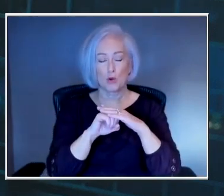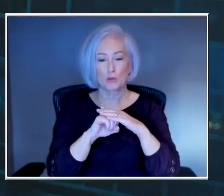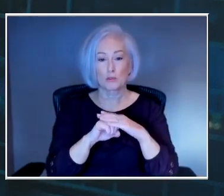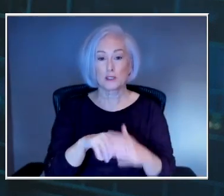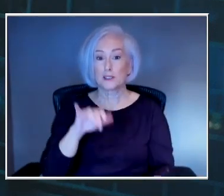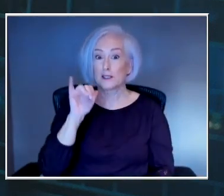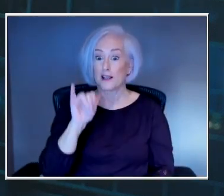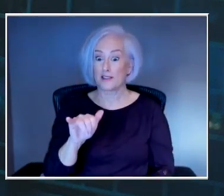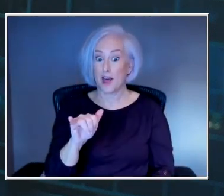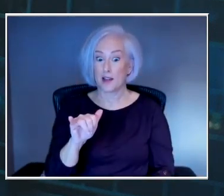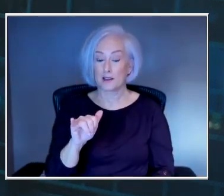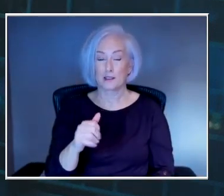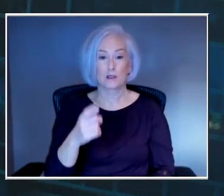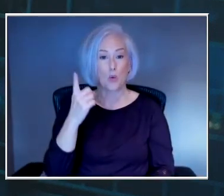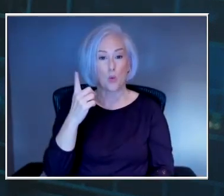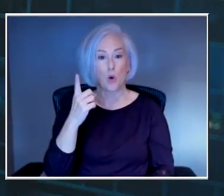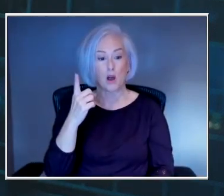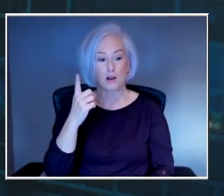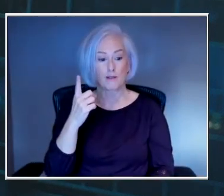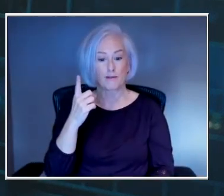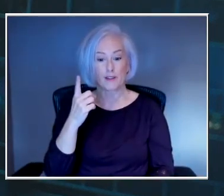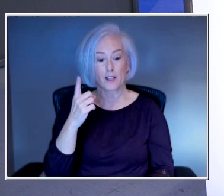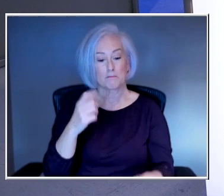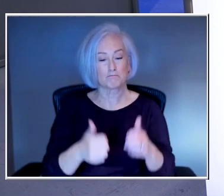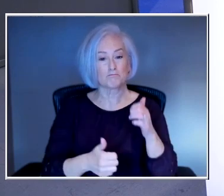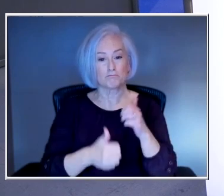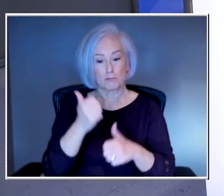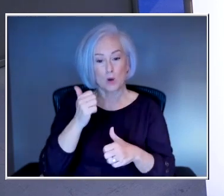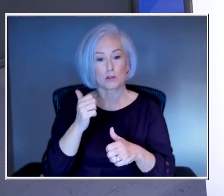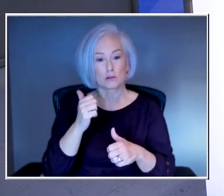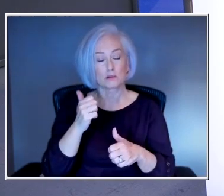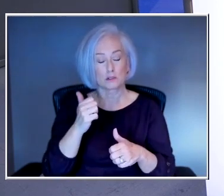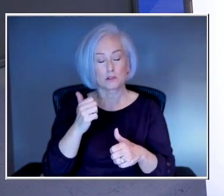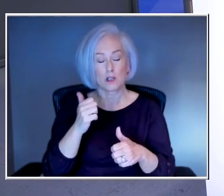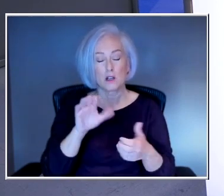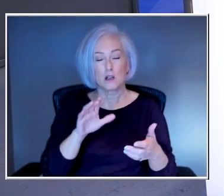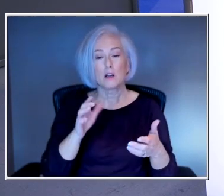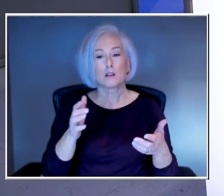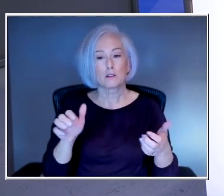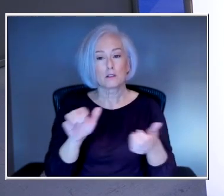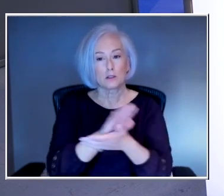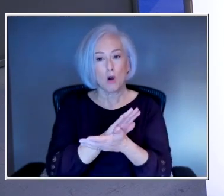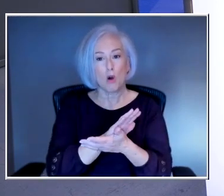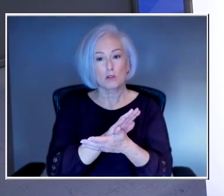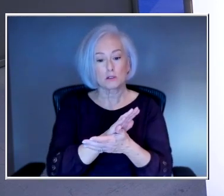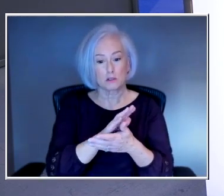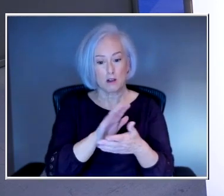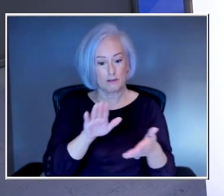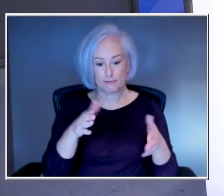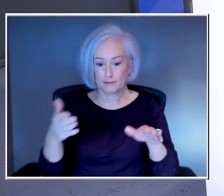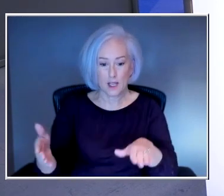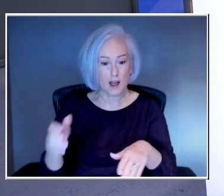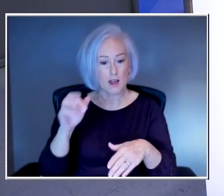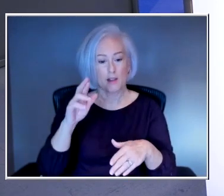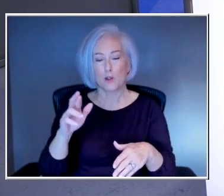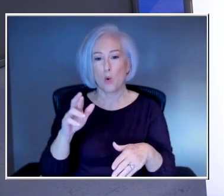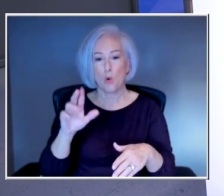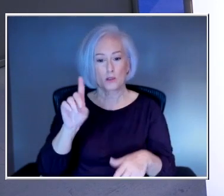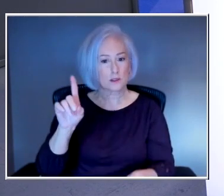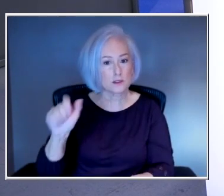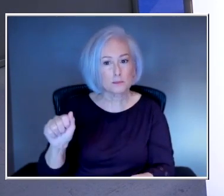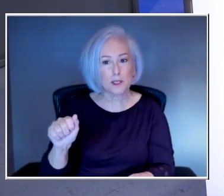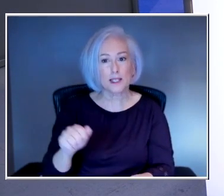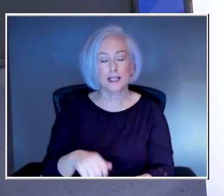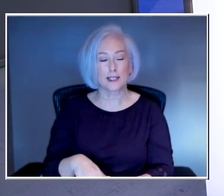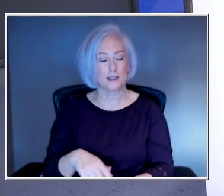of disability in the U.S. Well, you said it's very mysterious because everybody is recovering at different times. If you know someone who's gone